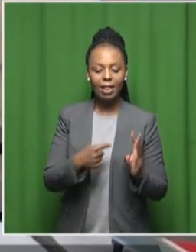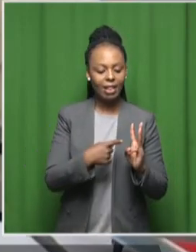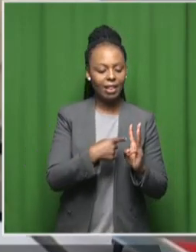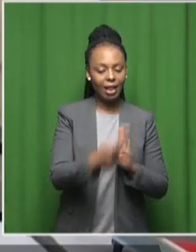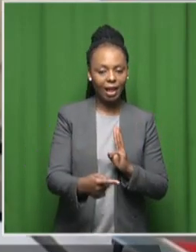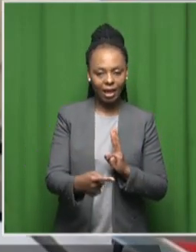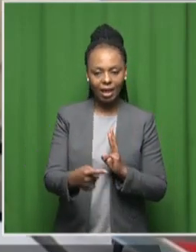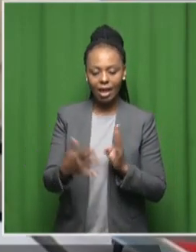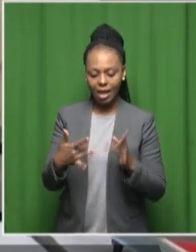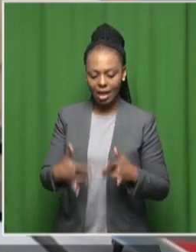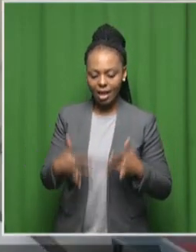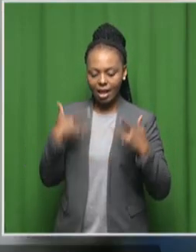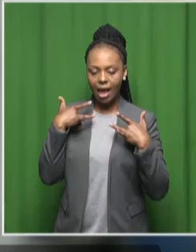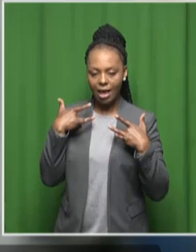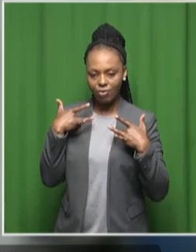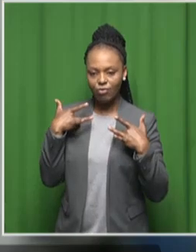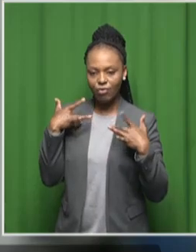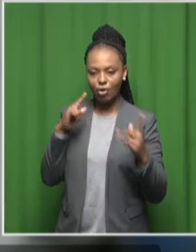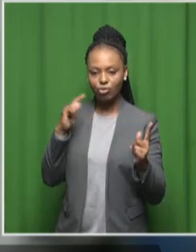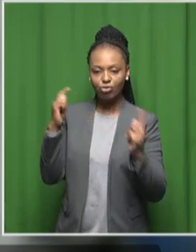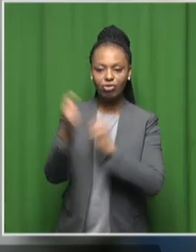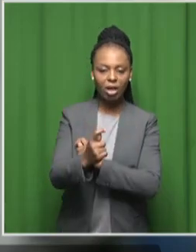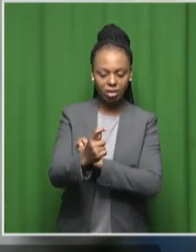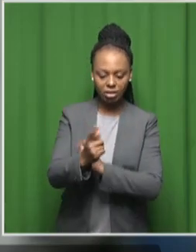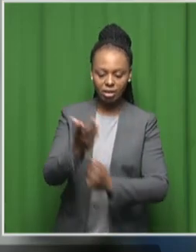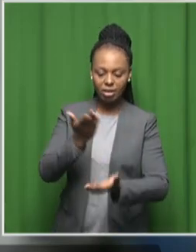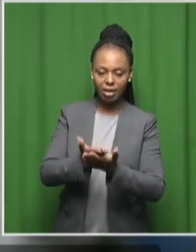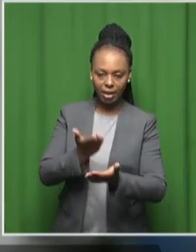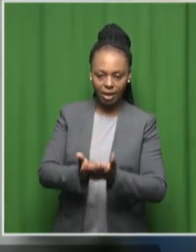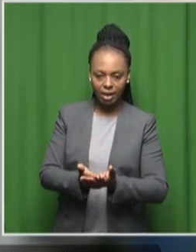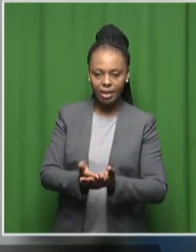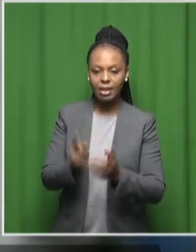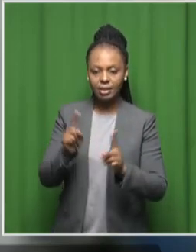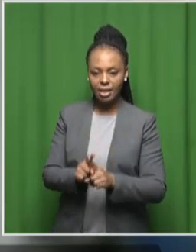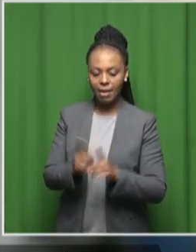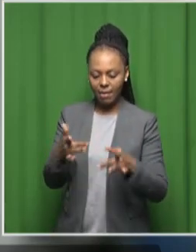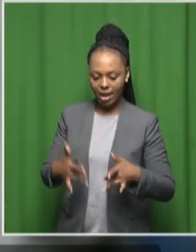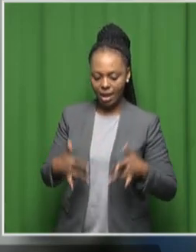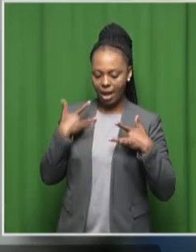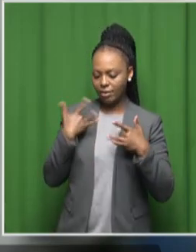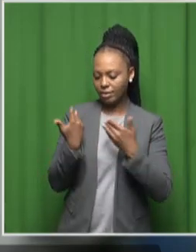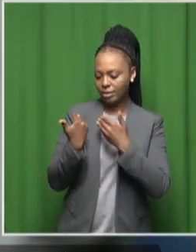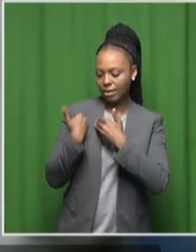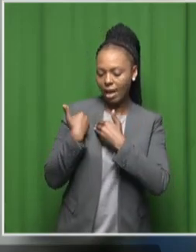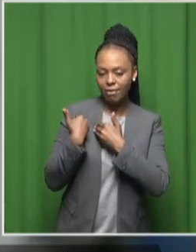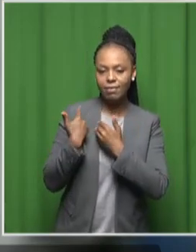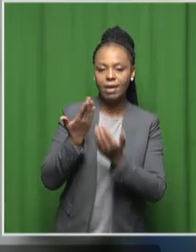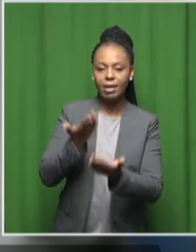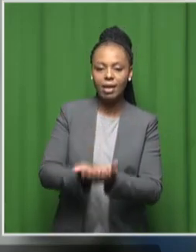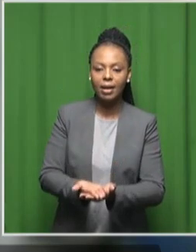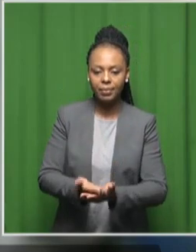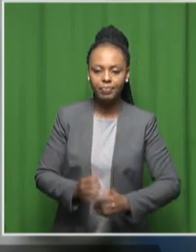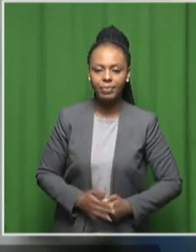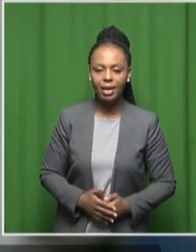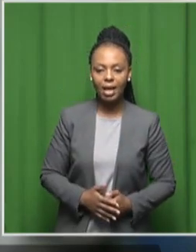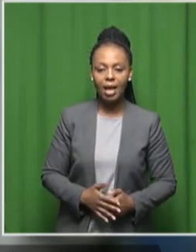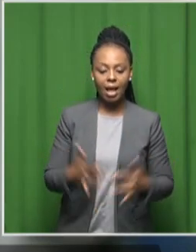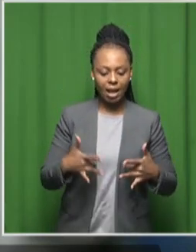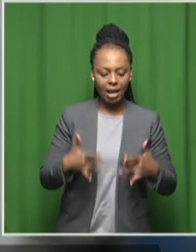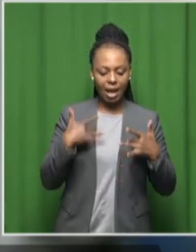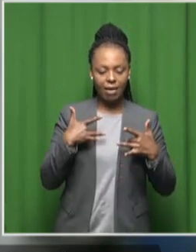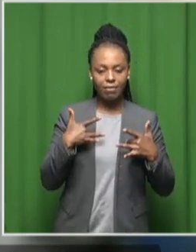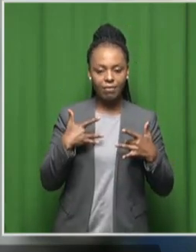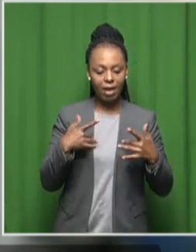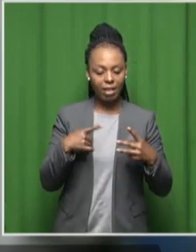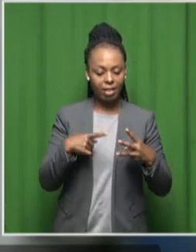life-changing procedures and one life-saving procedure. The three life-changing procedures are,